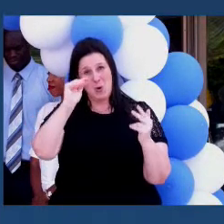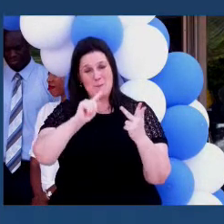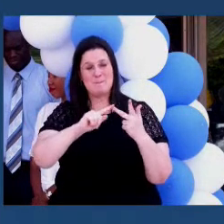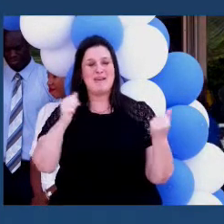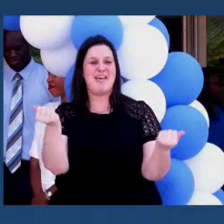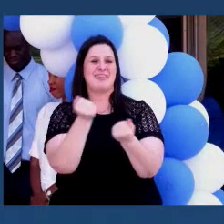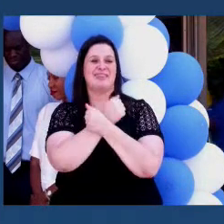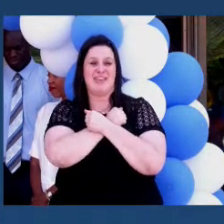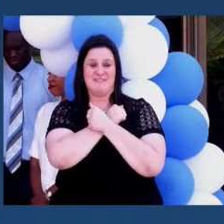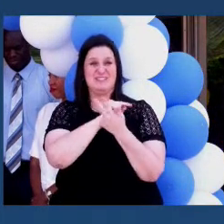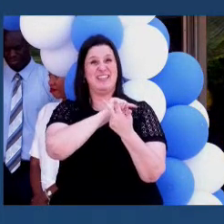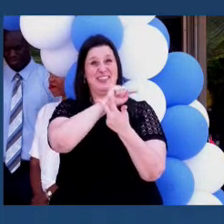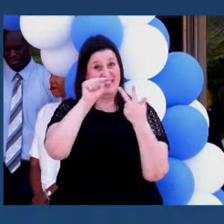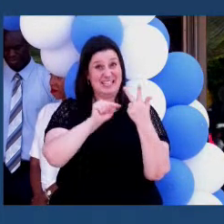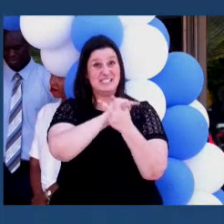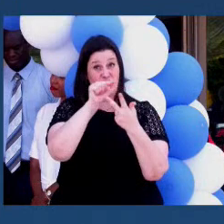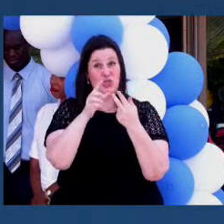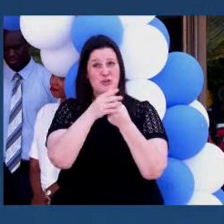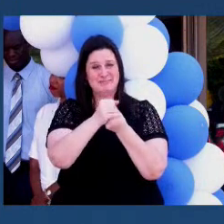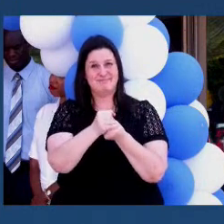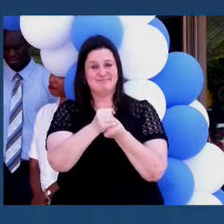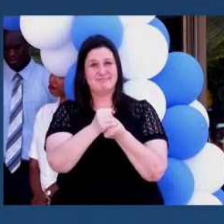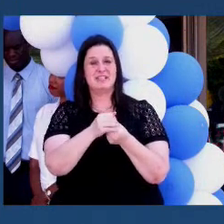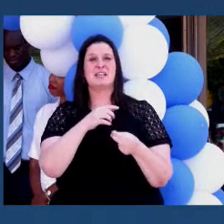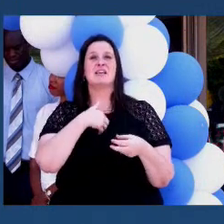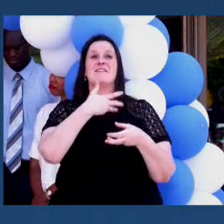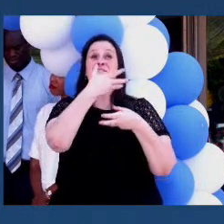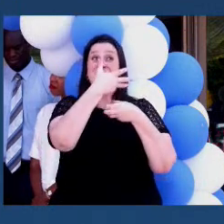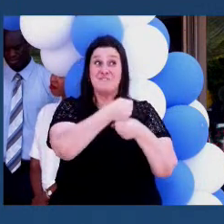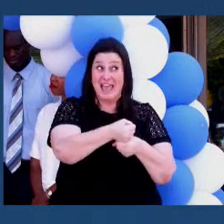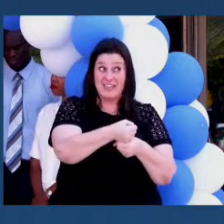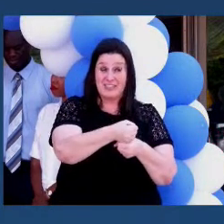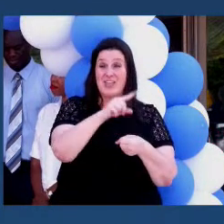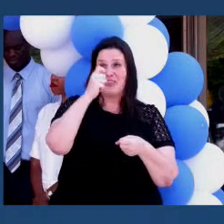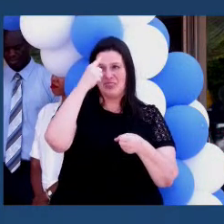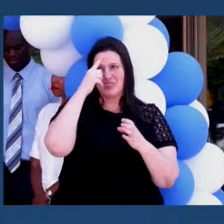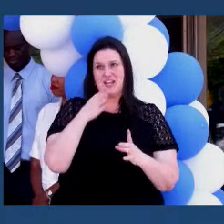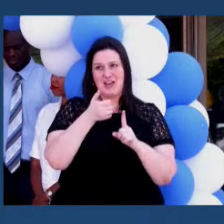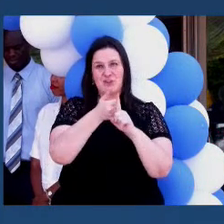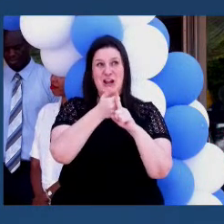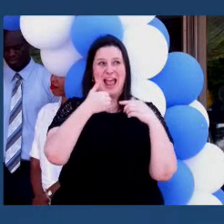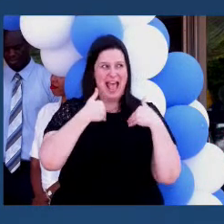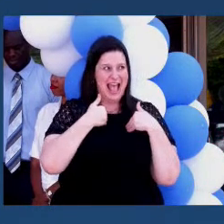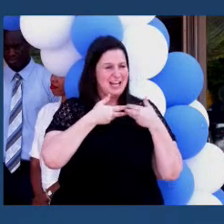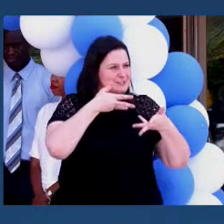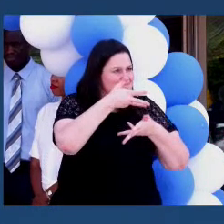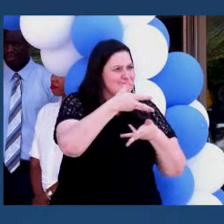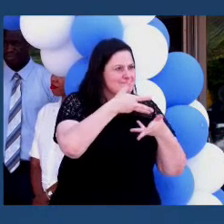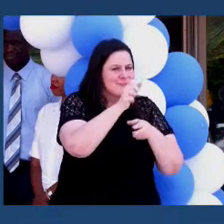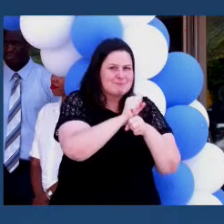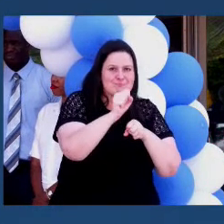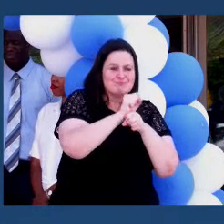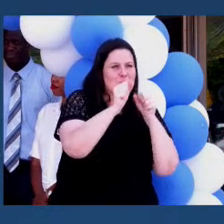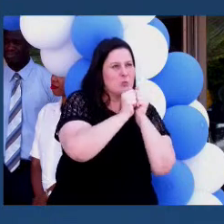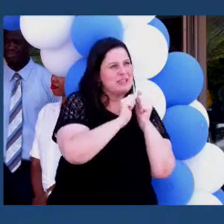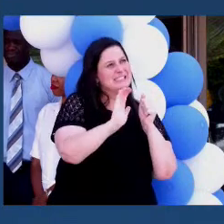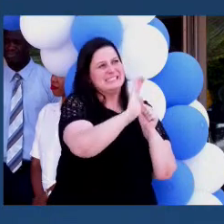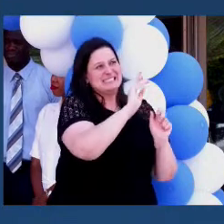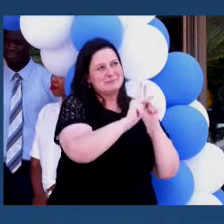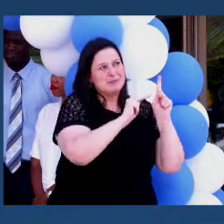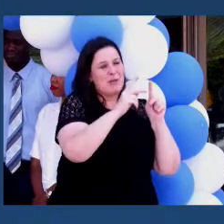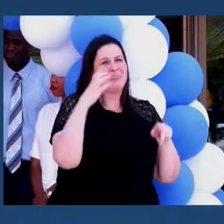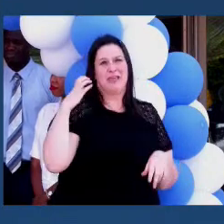love. Faith was what the governor had as he worked with his people down there at